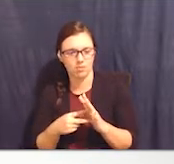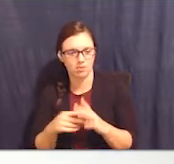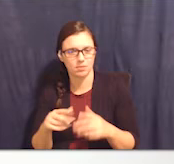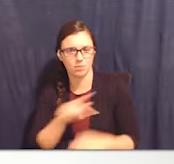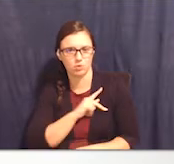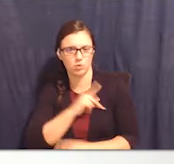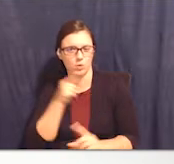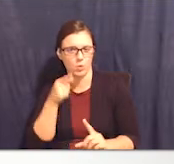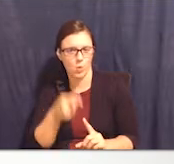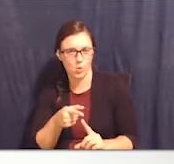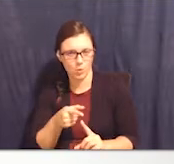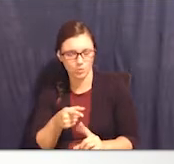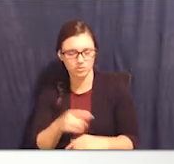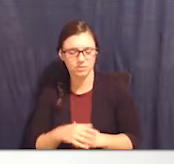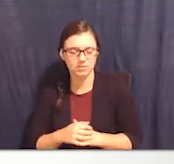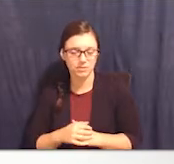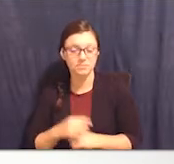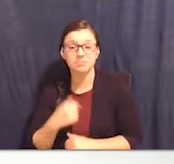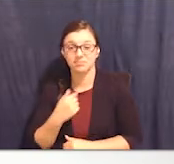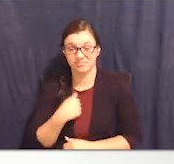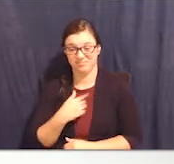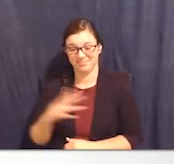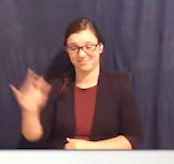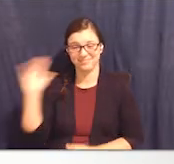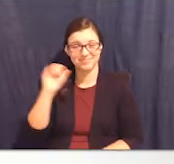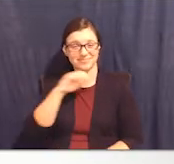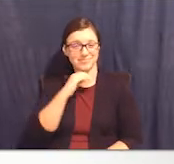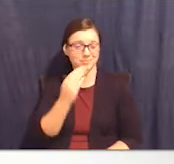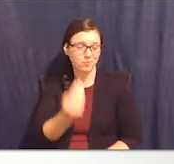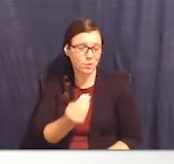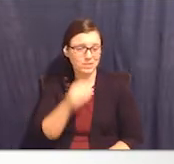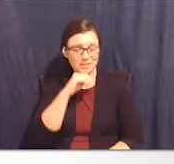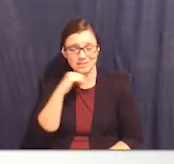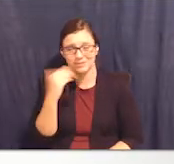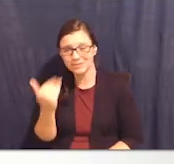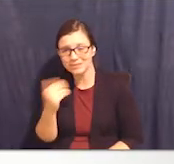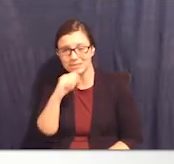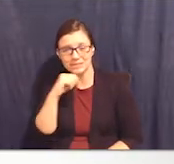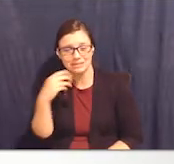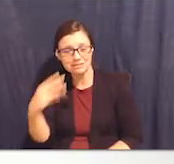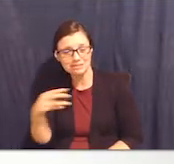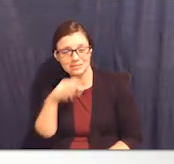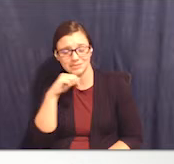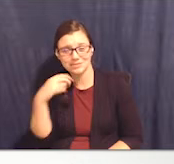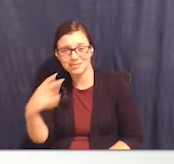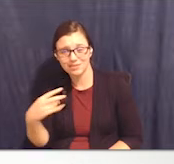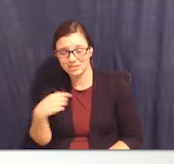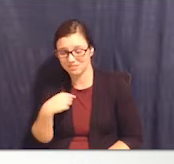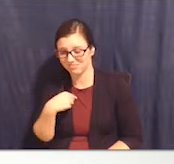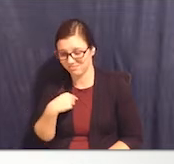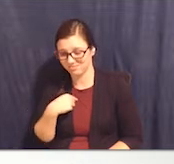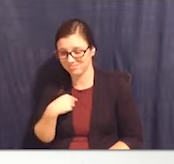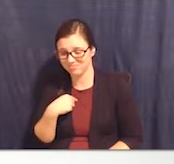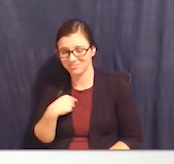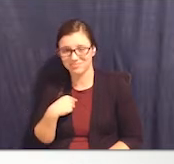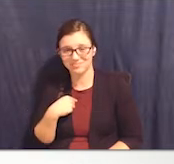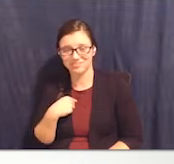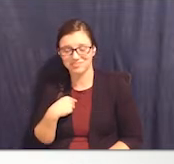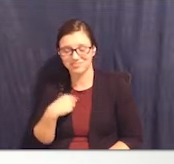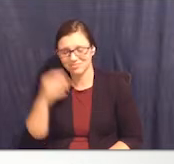are so many scholarships out there for first-generation students